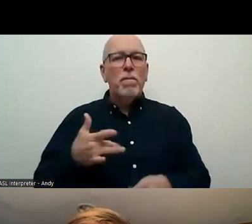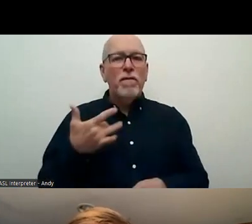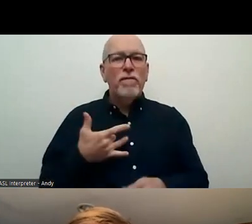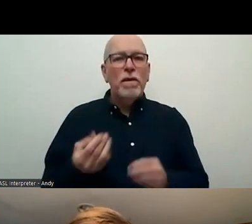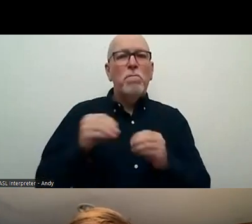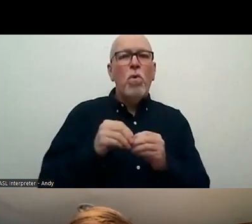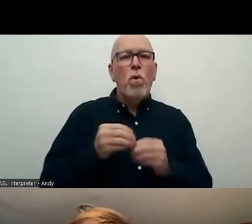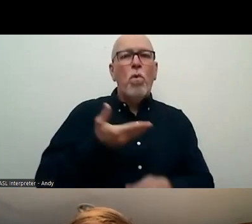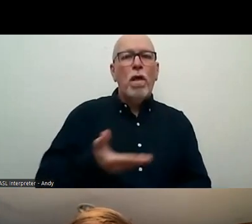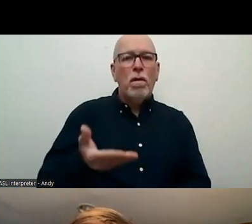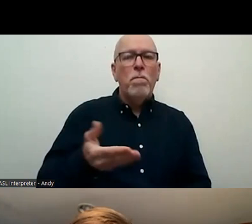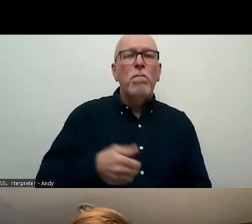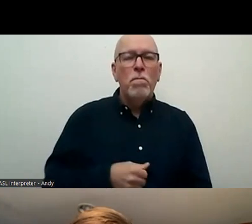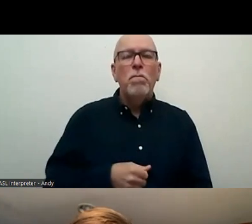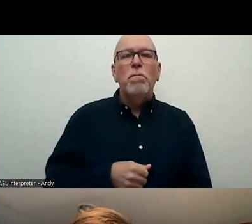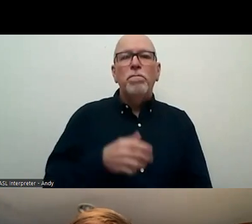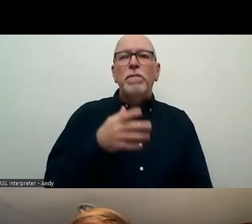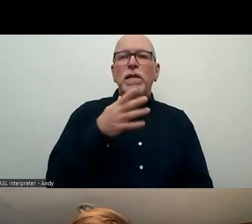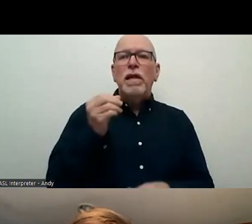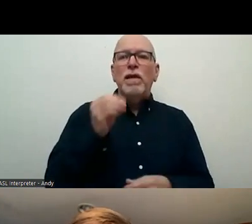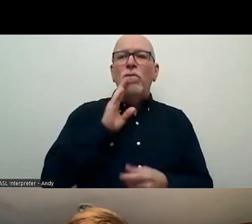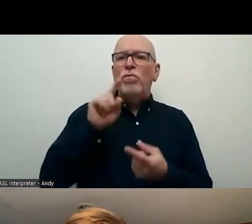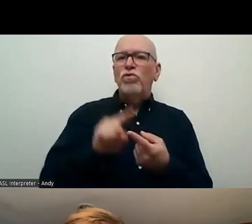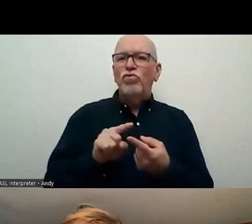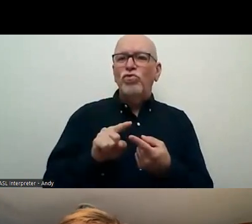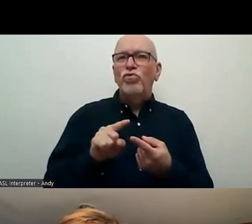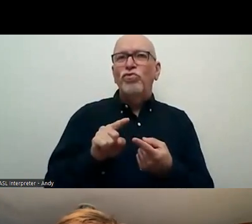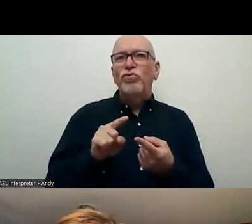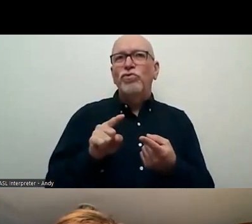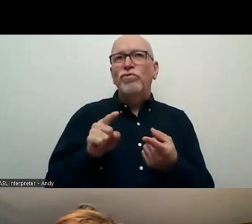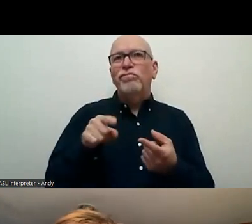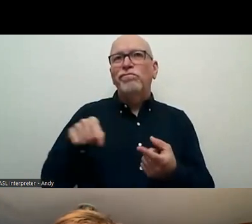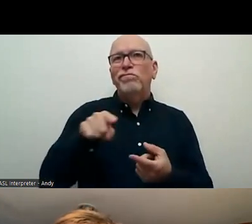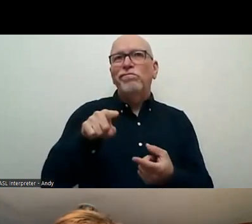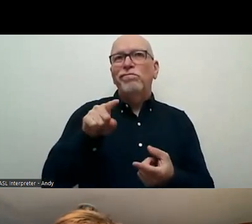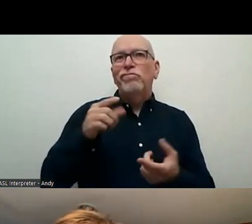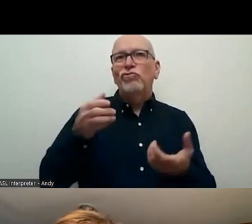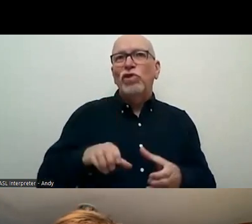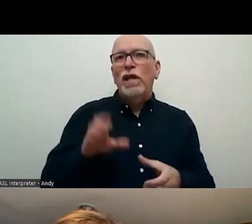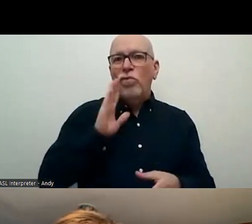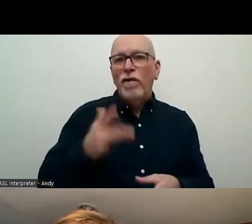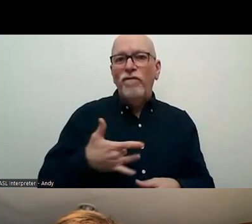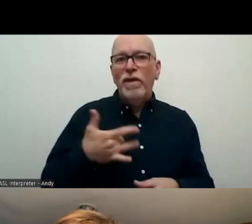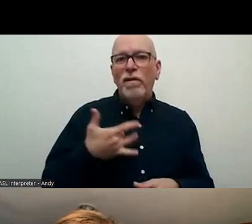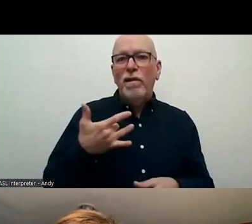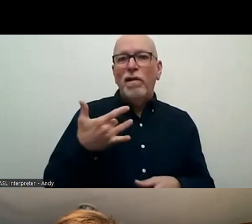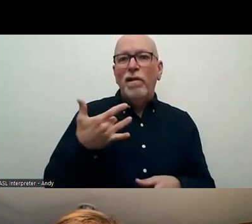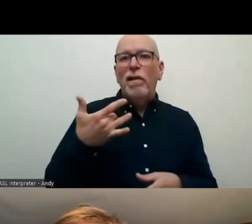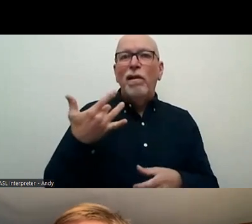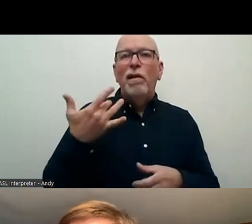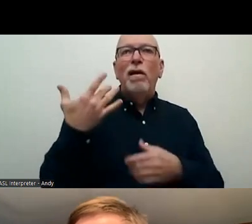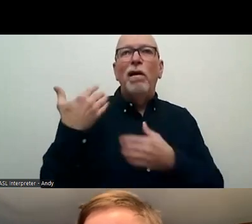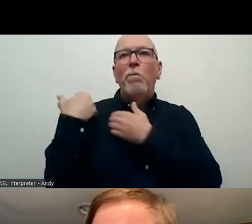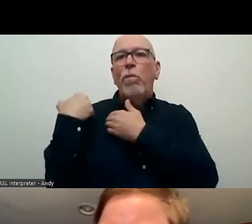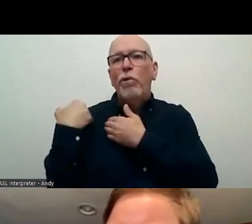welcome and um just reduce that chance of them feeling like they're being a burden or